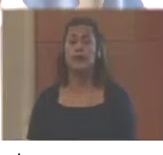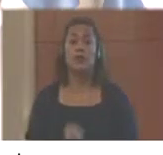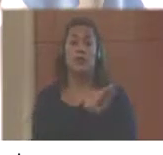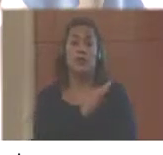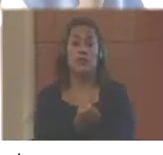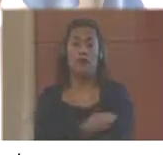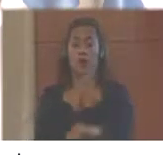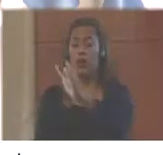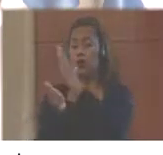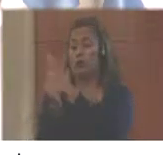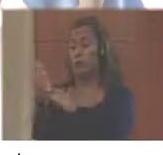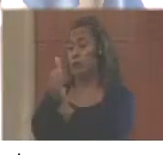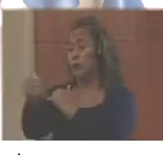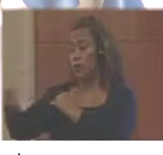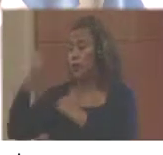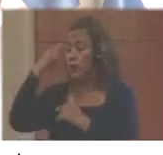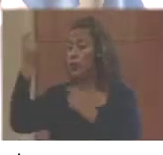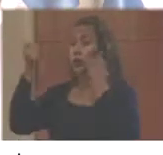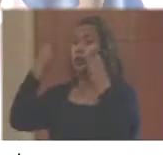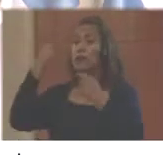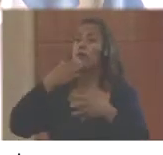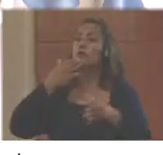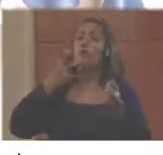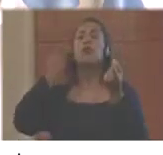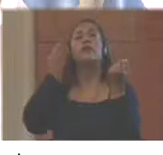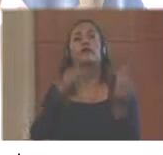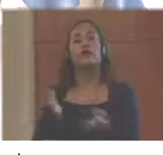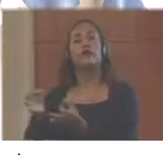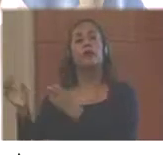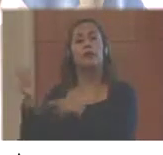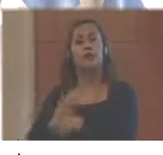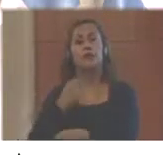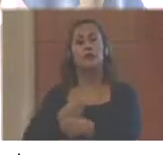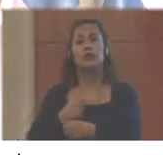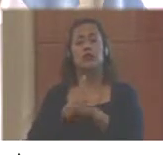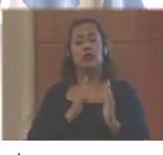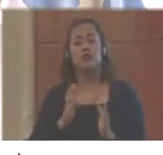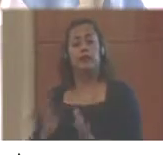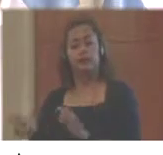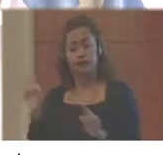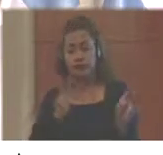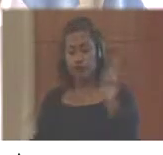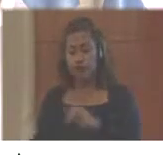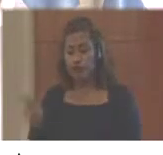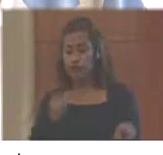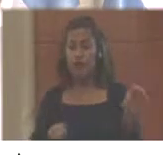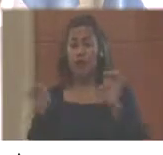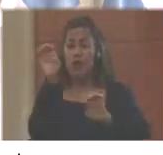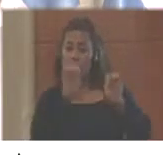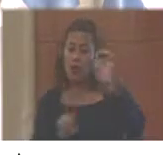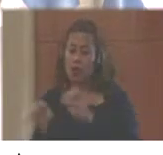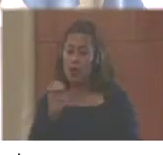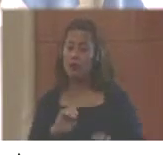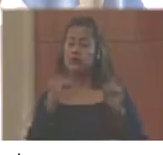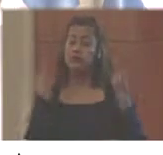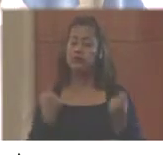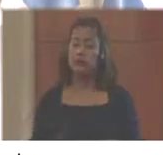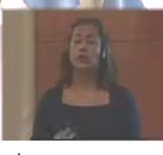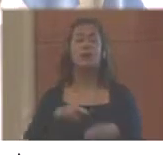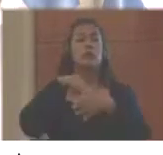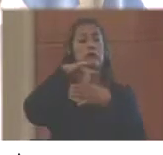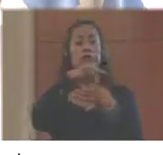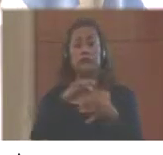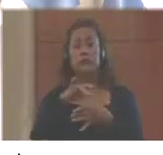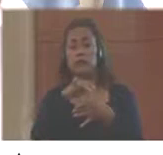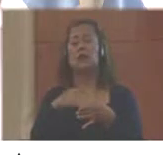receive humanitarian aid. Methodologies and processes to promote risk analysis